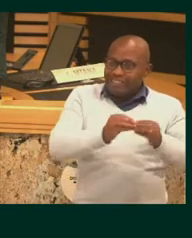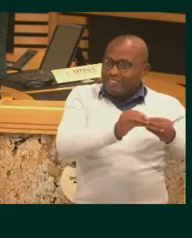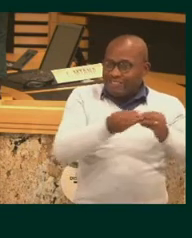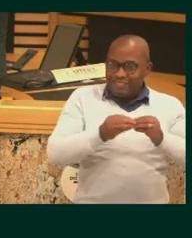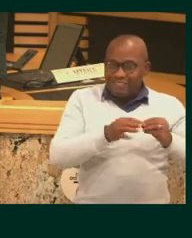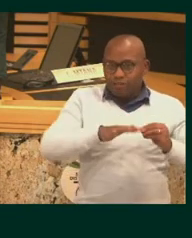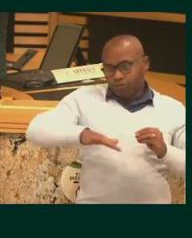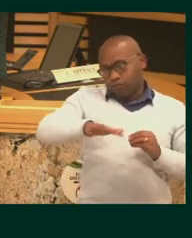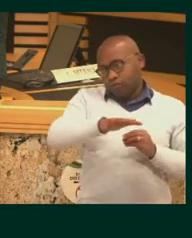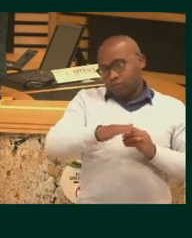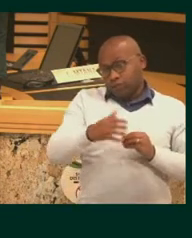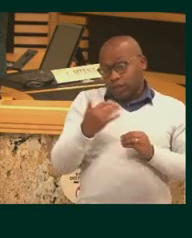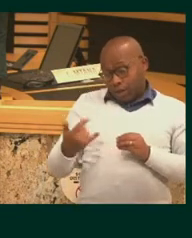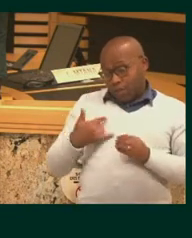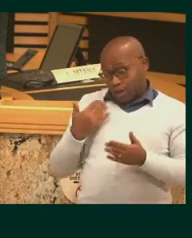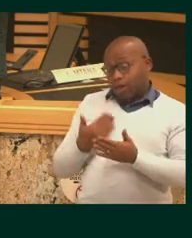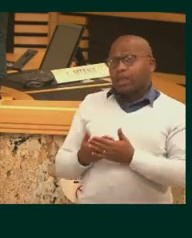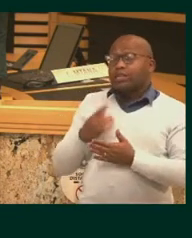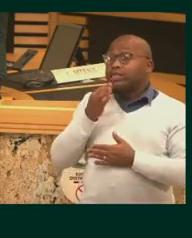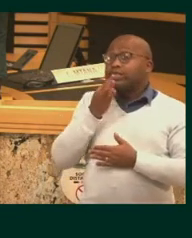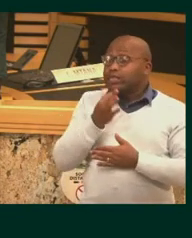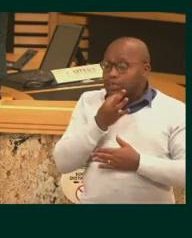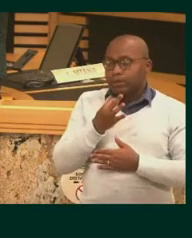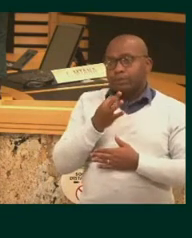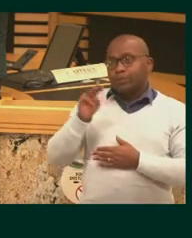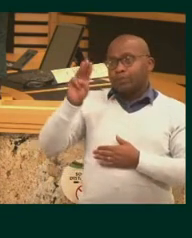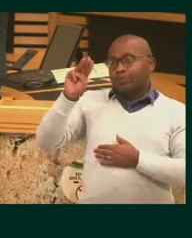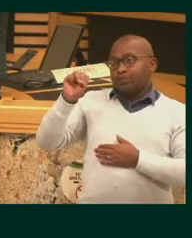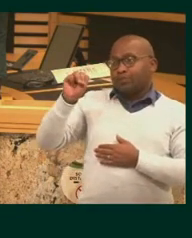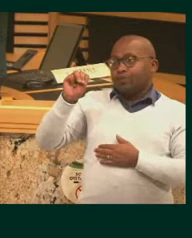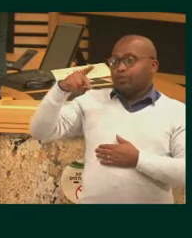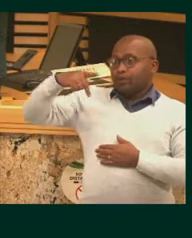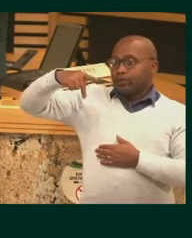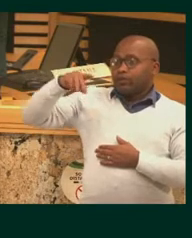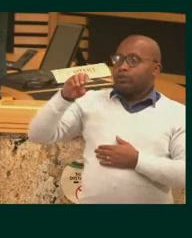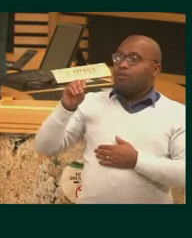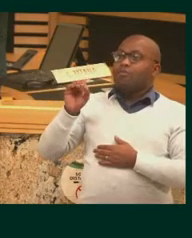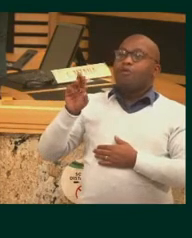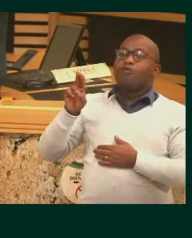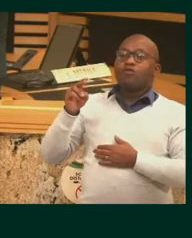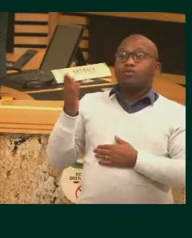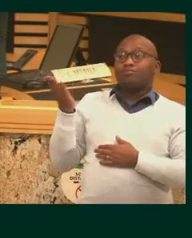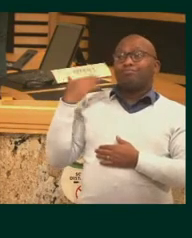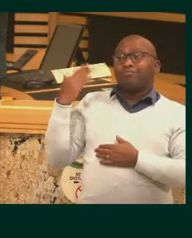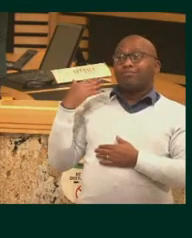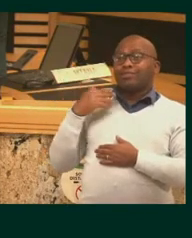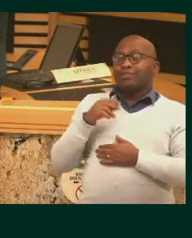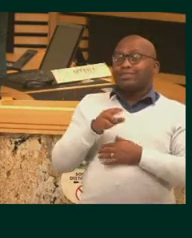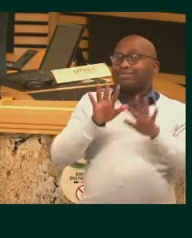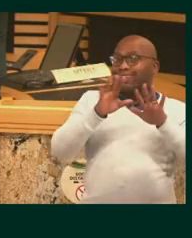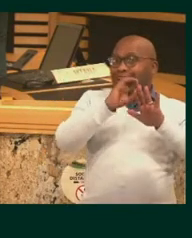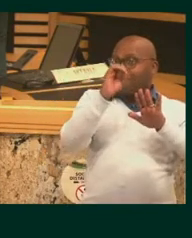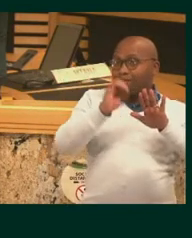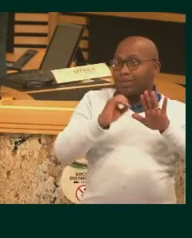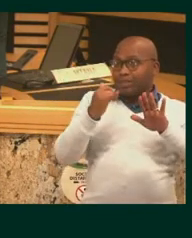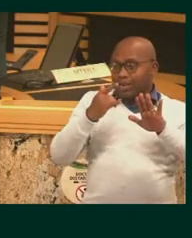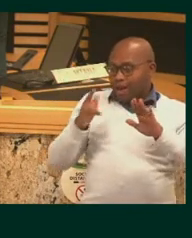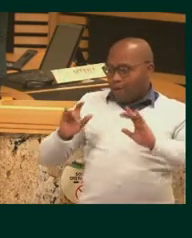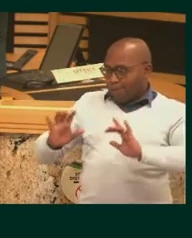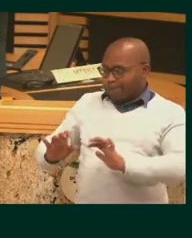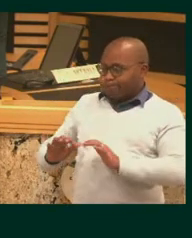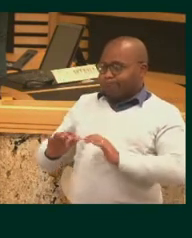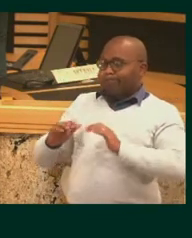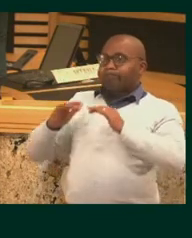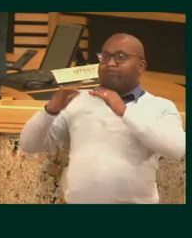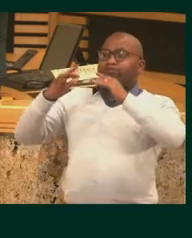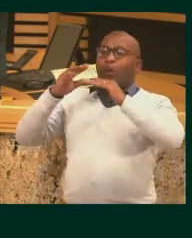impu from where it was at about 10% it's now 28% that's the last Dam and if